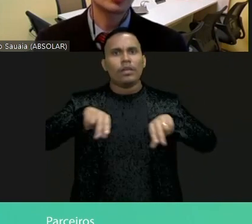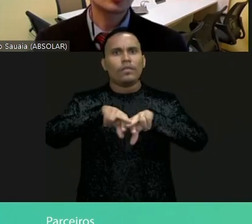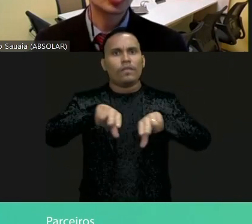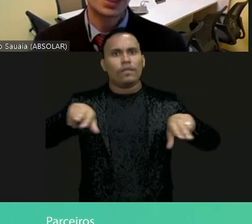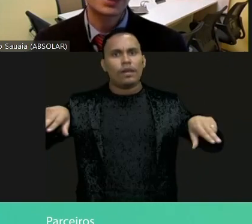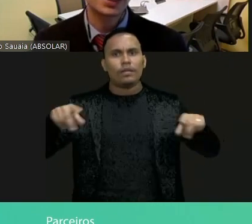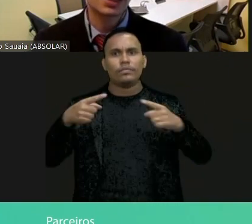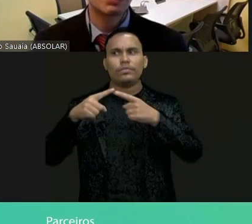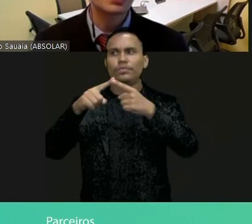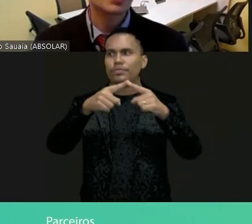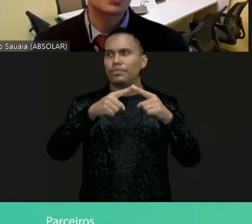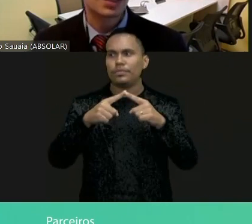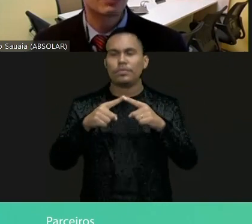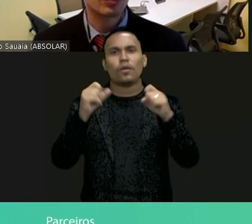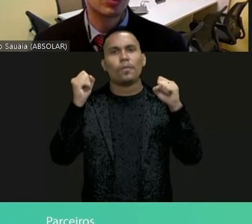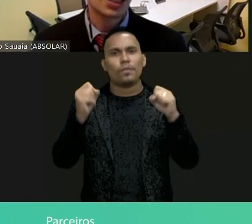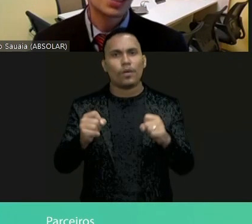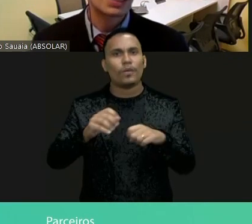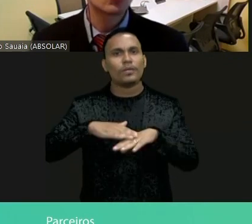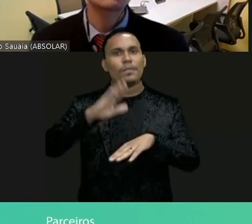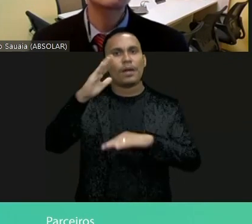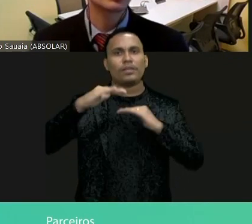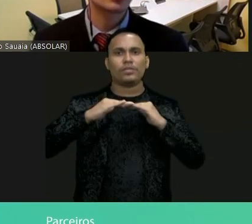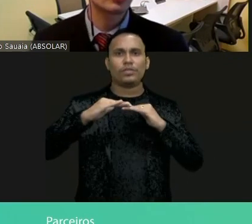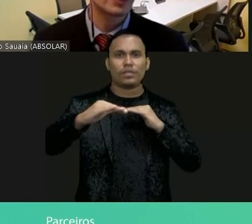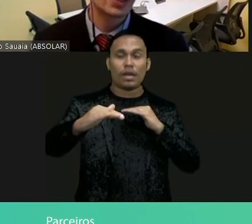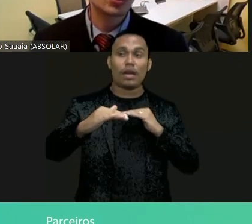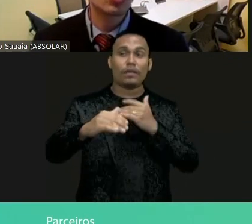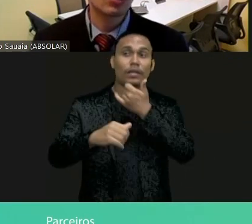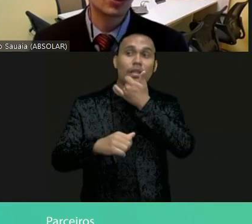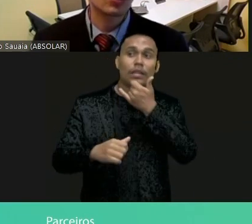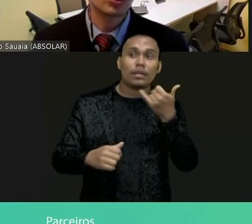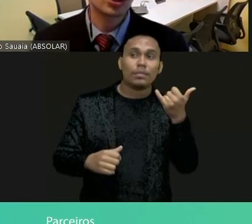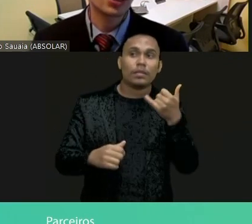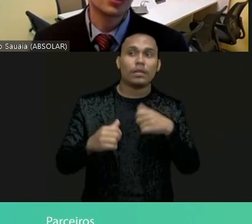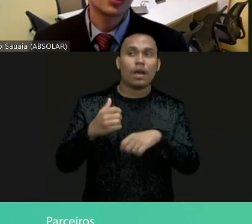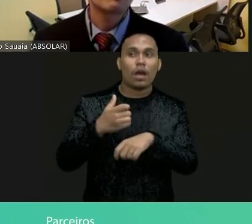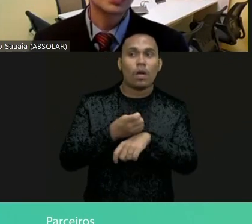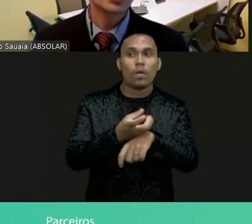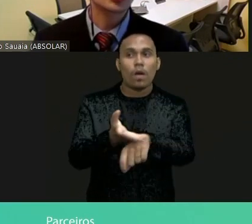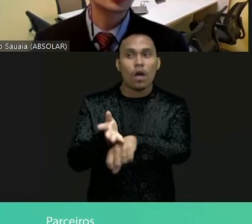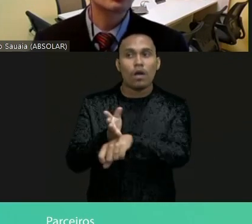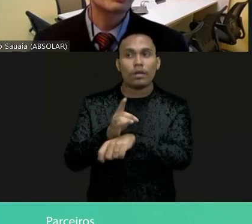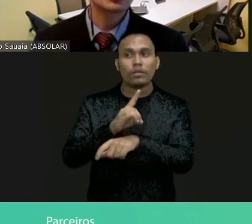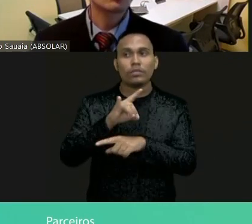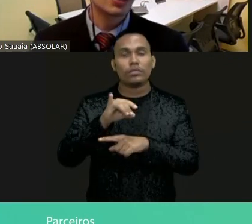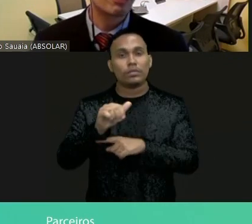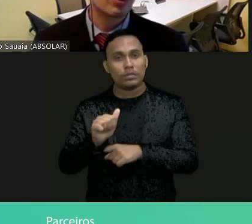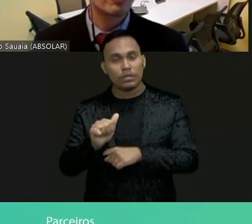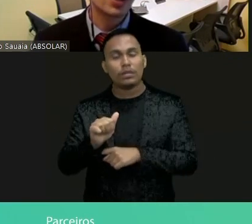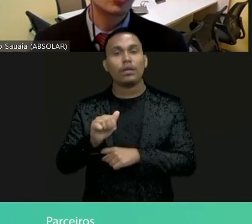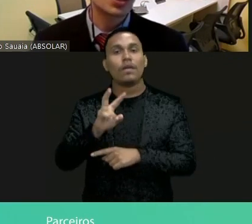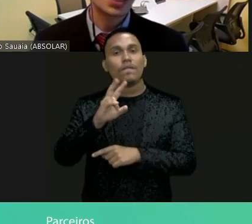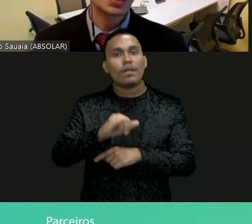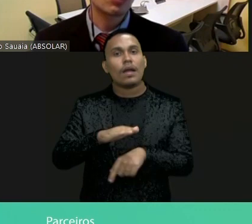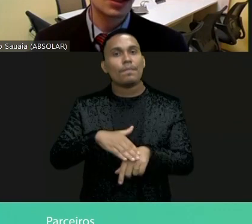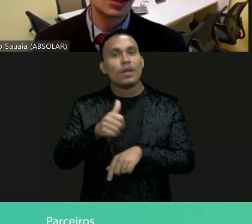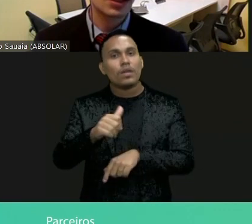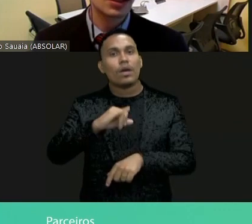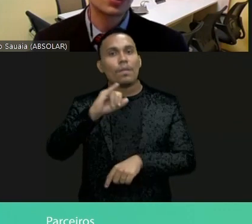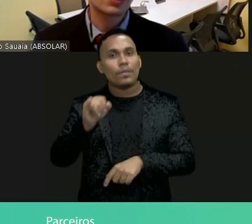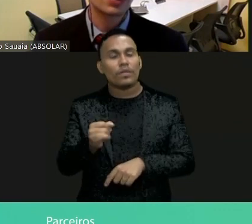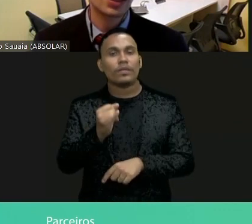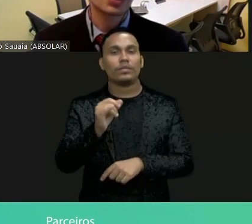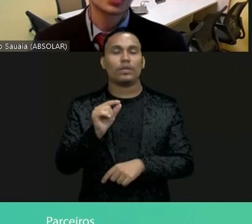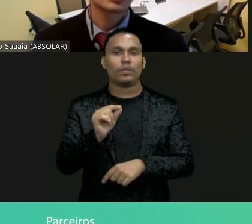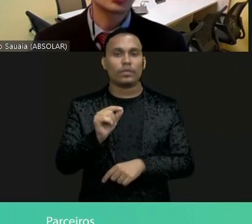hybrid projects can generate more stable electric power in different hours of the day, so we can